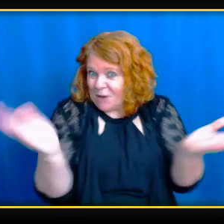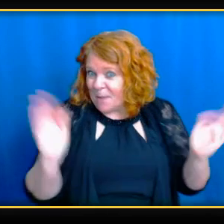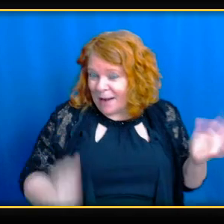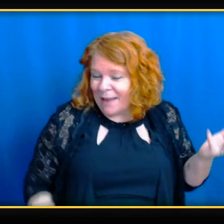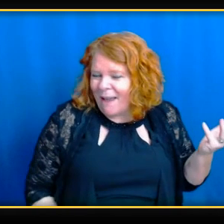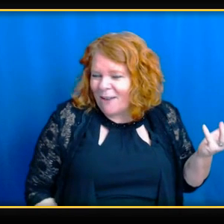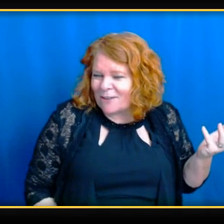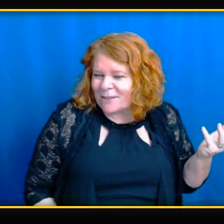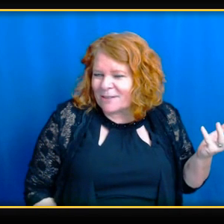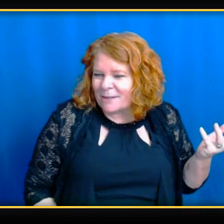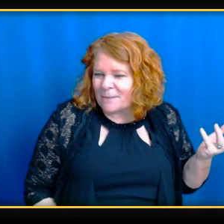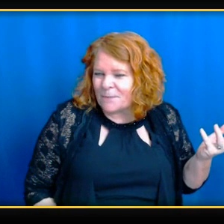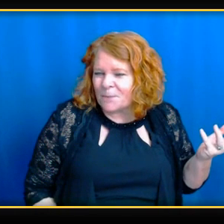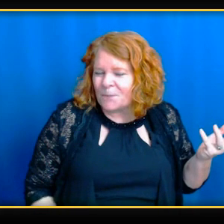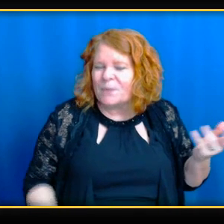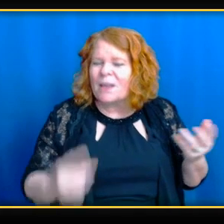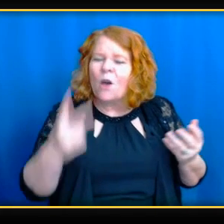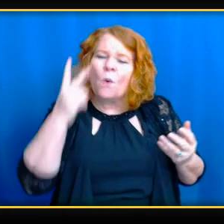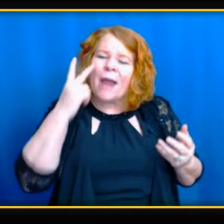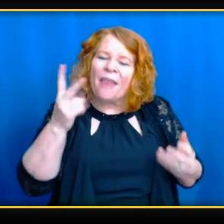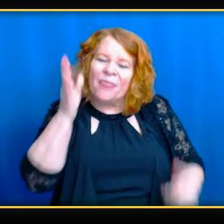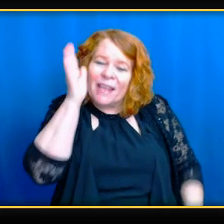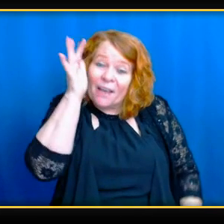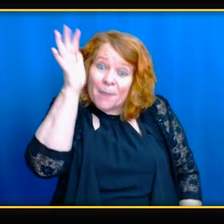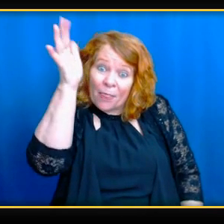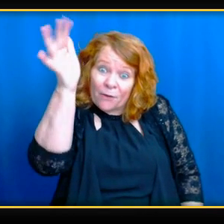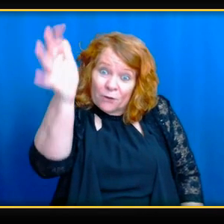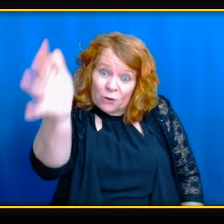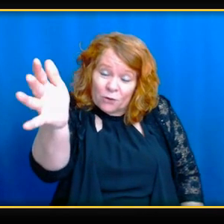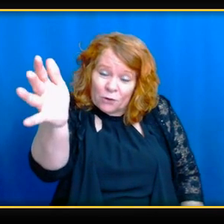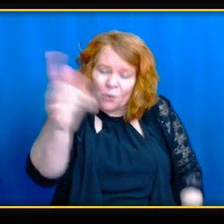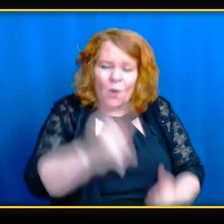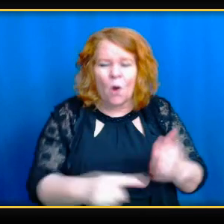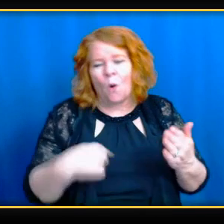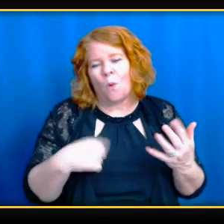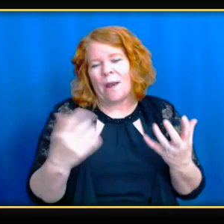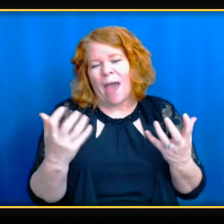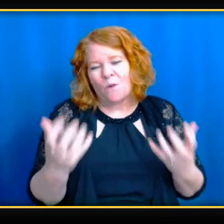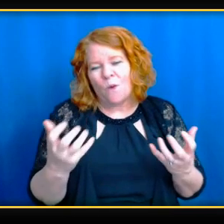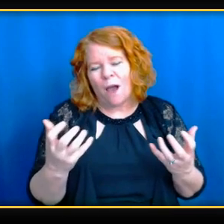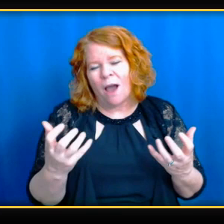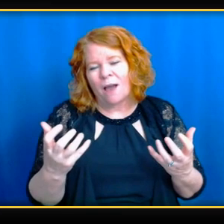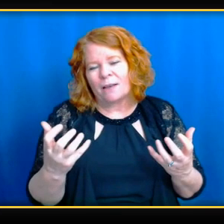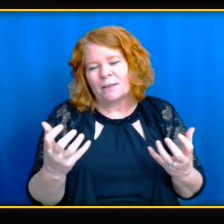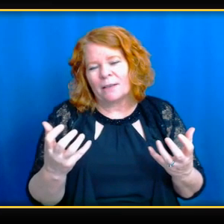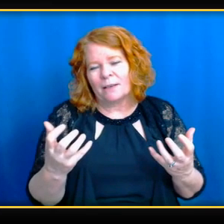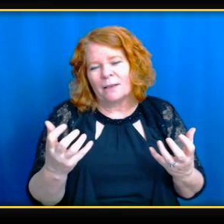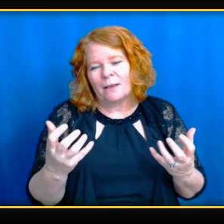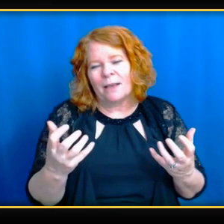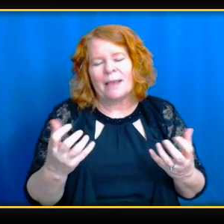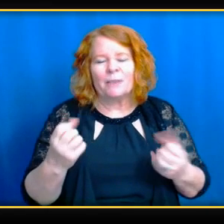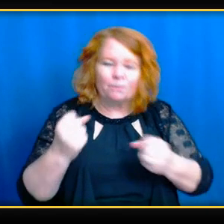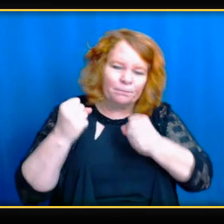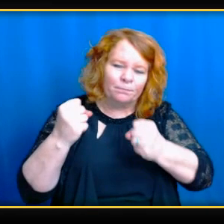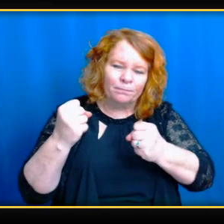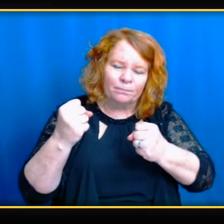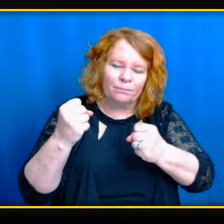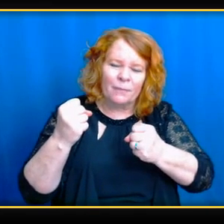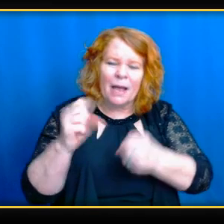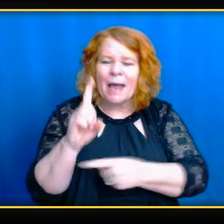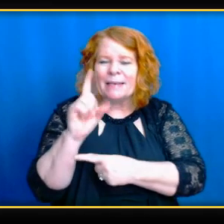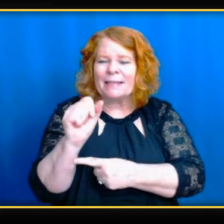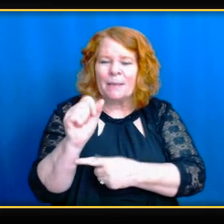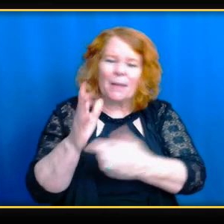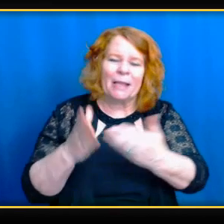when I look to the future, what I want is an expanding disability rights movement, which is truly